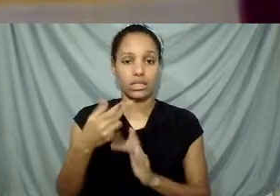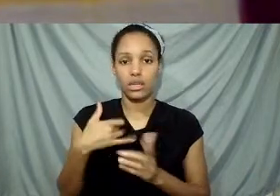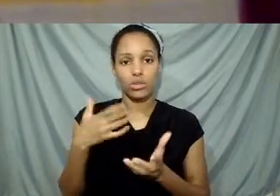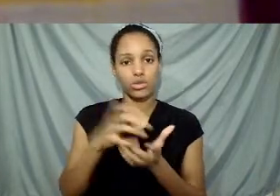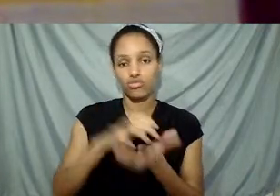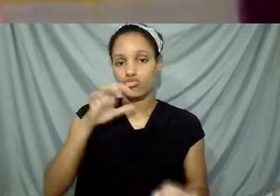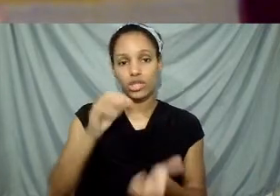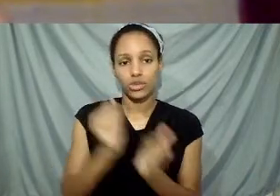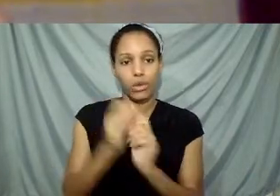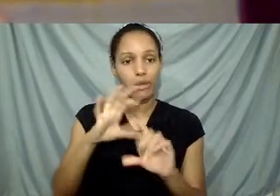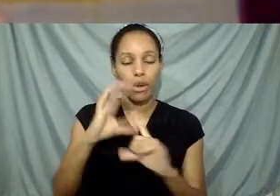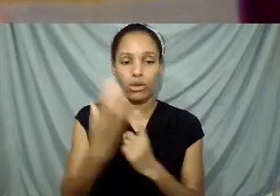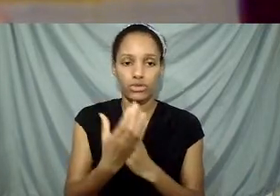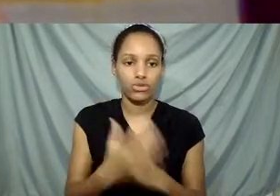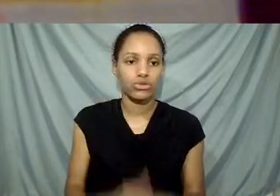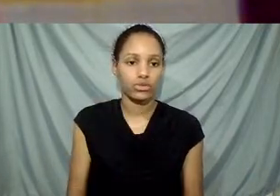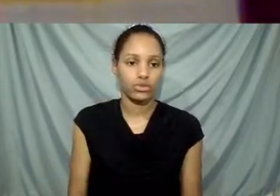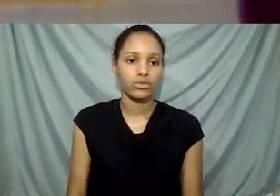a rich